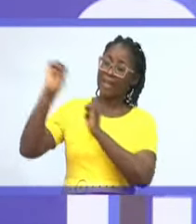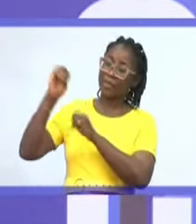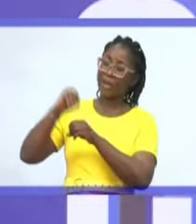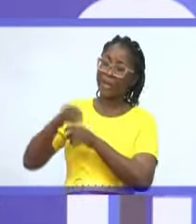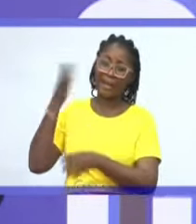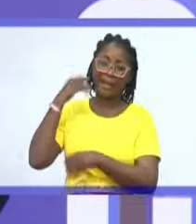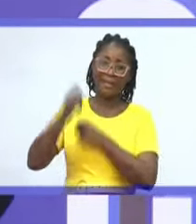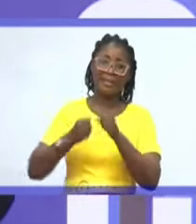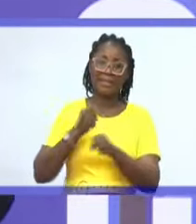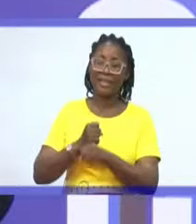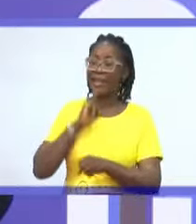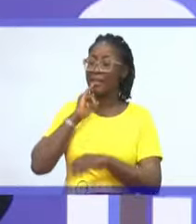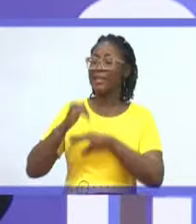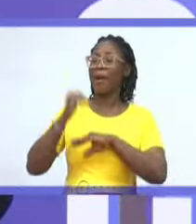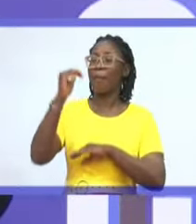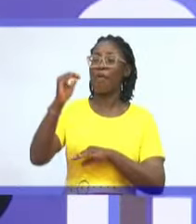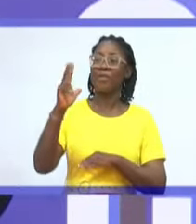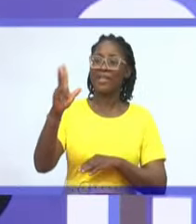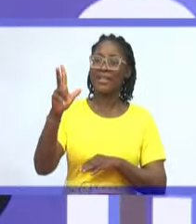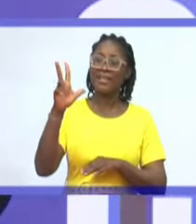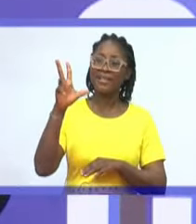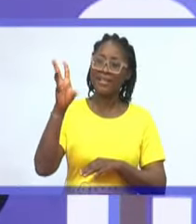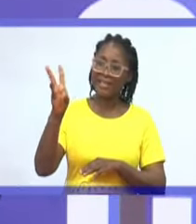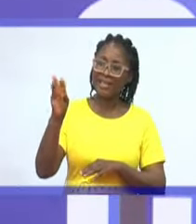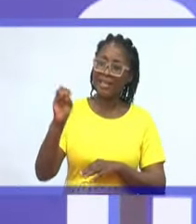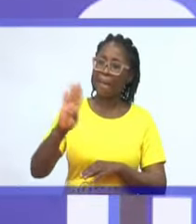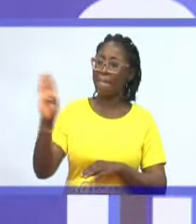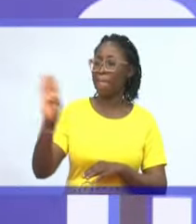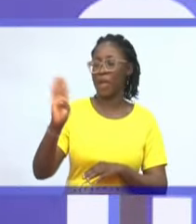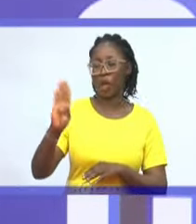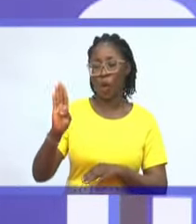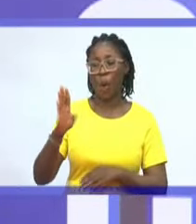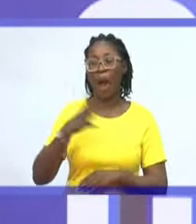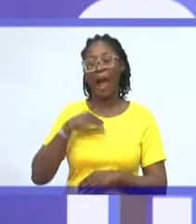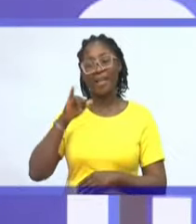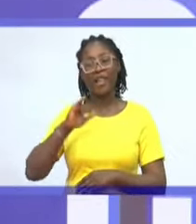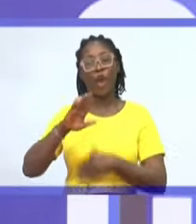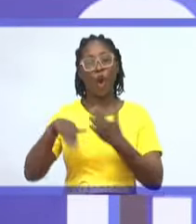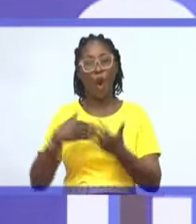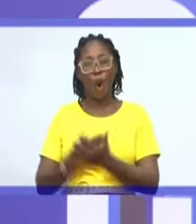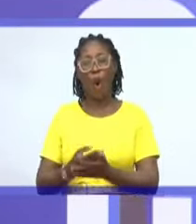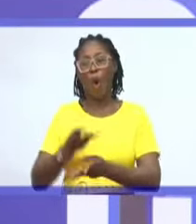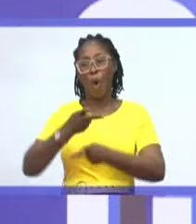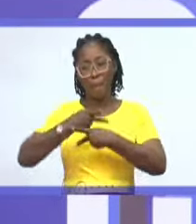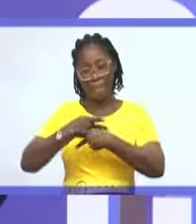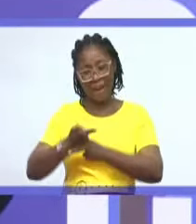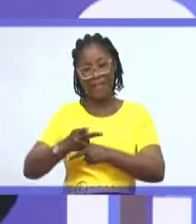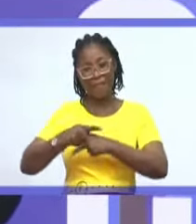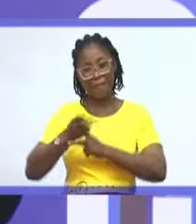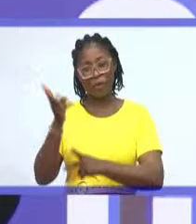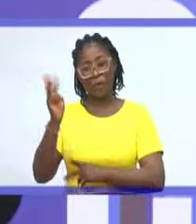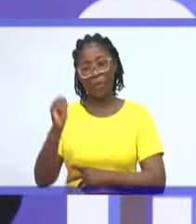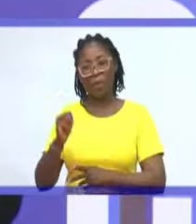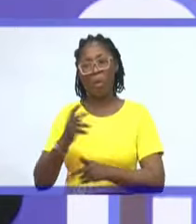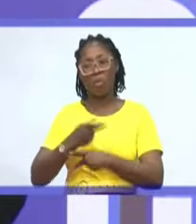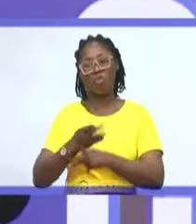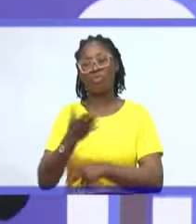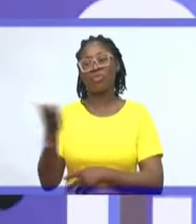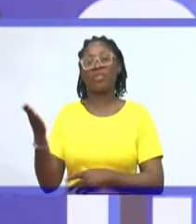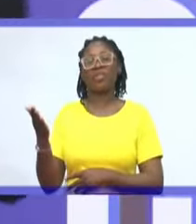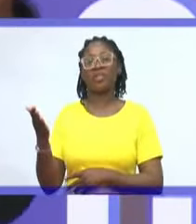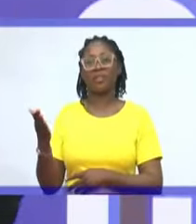over 350 billion. And they all manufactured and produced goods. We